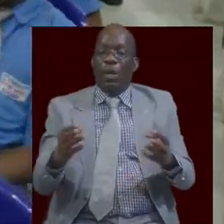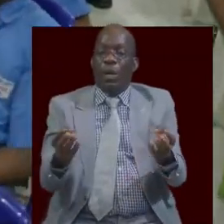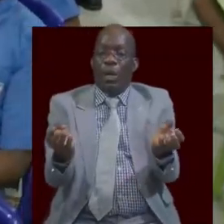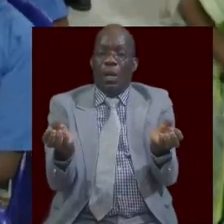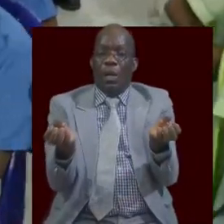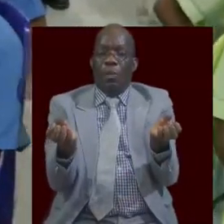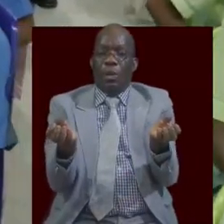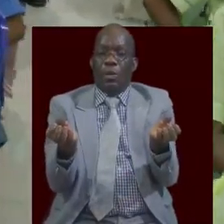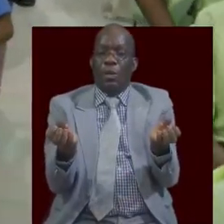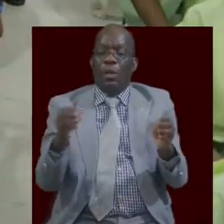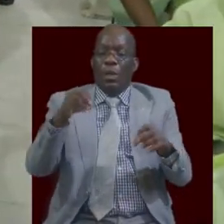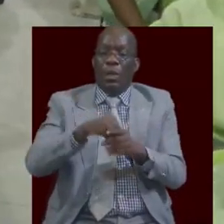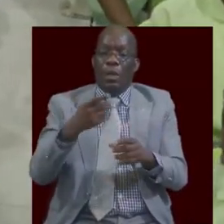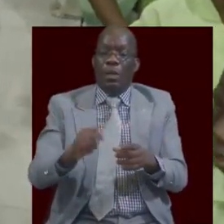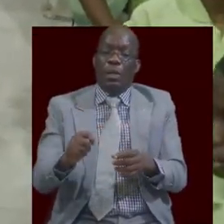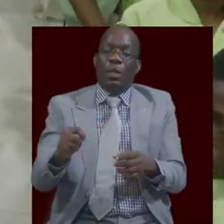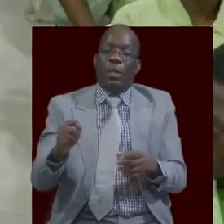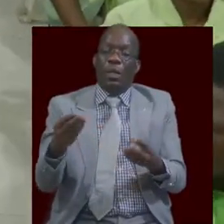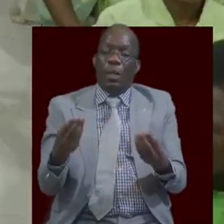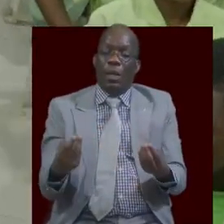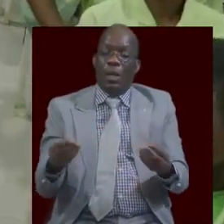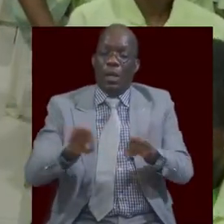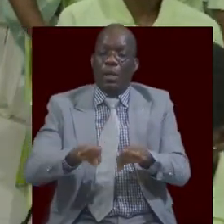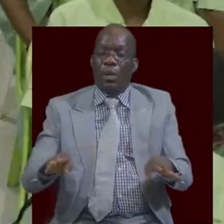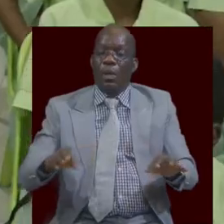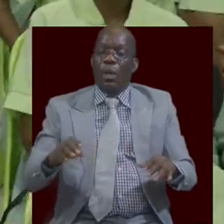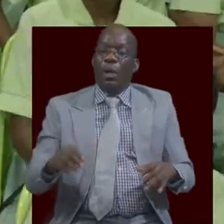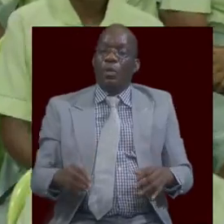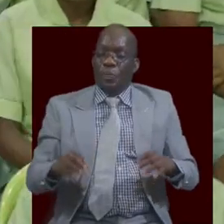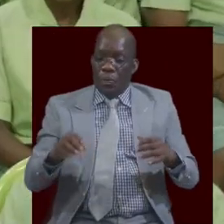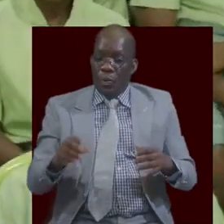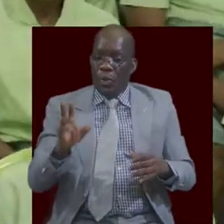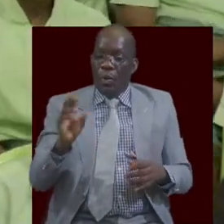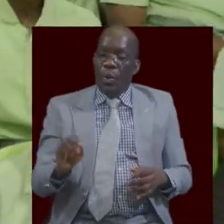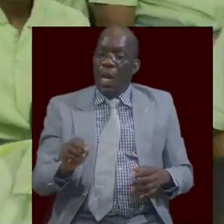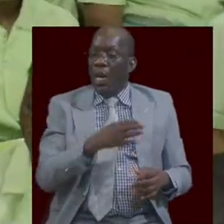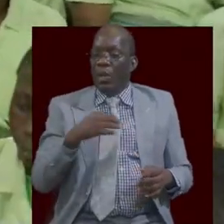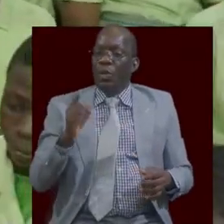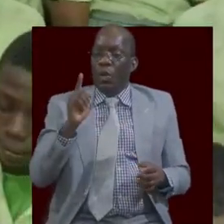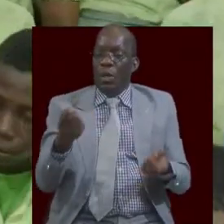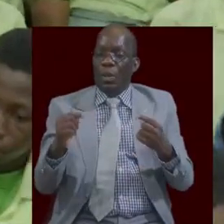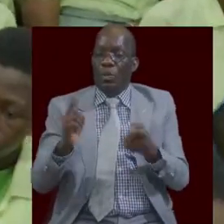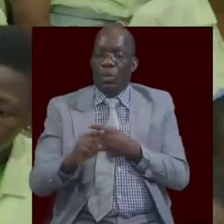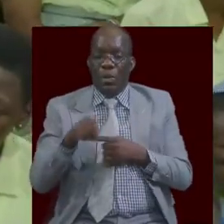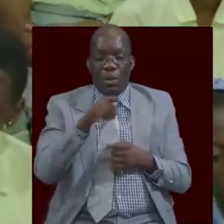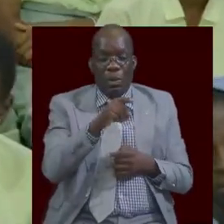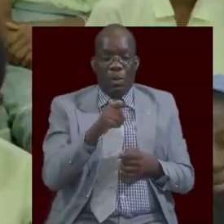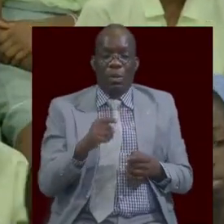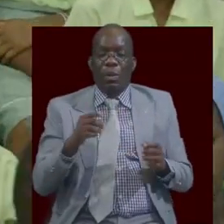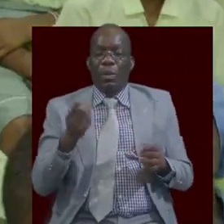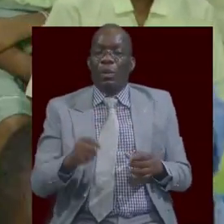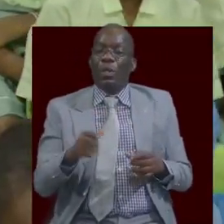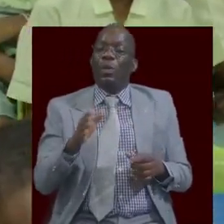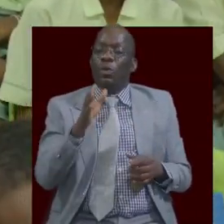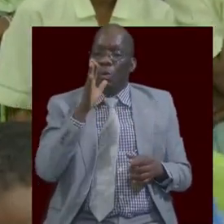to him. How would we know that he had the exploits and he can cleanse lepers? A woman with issue